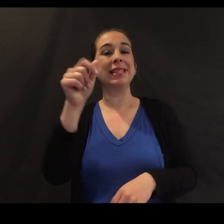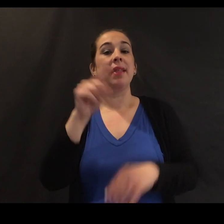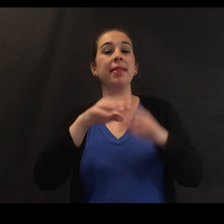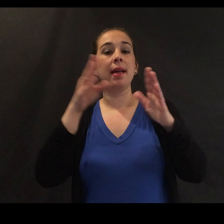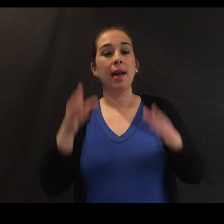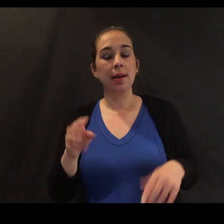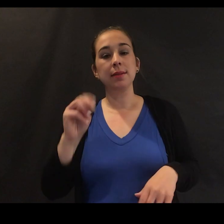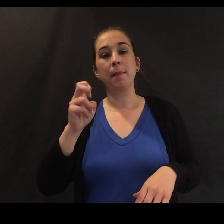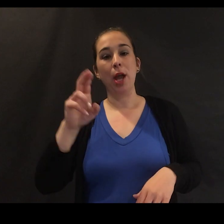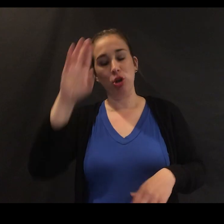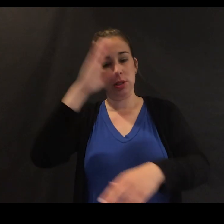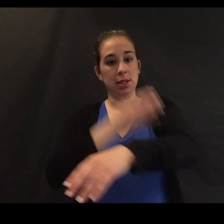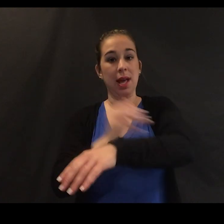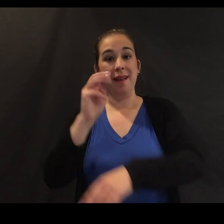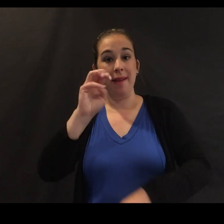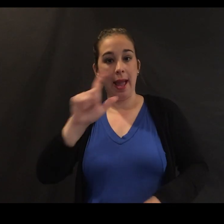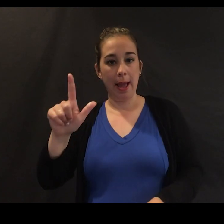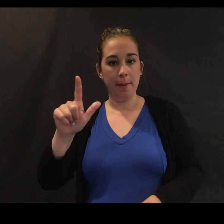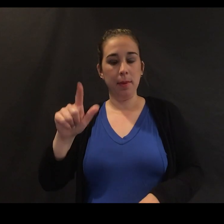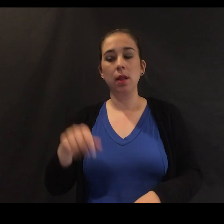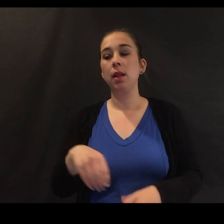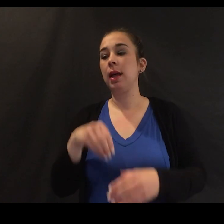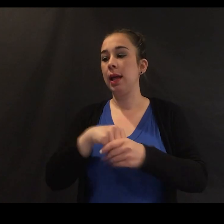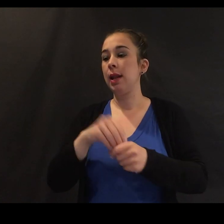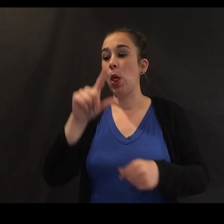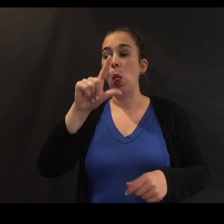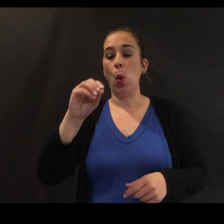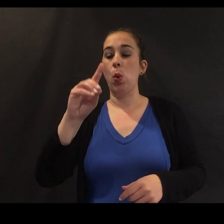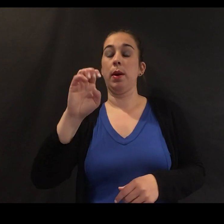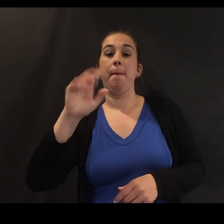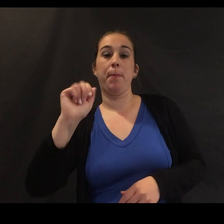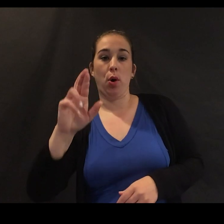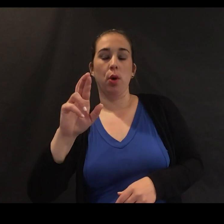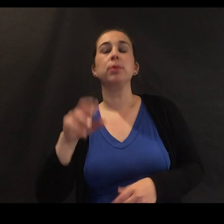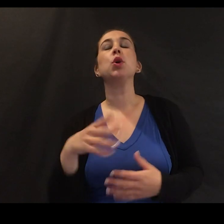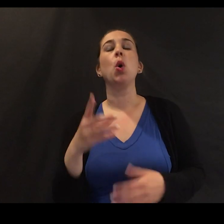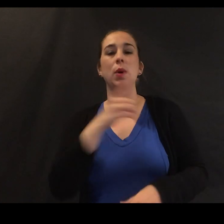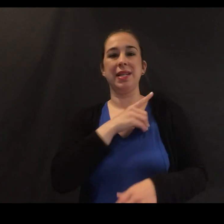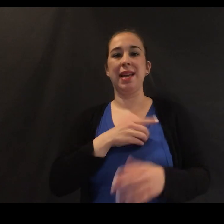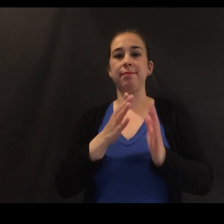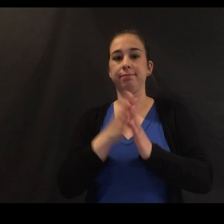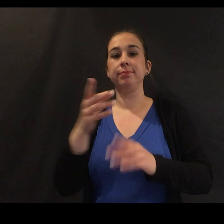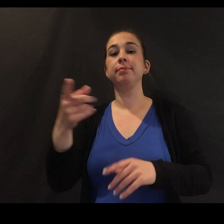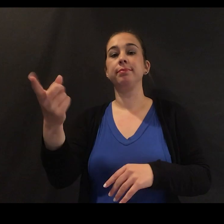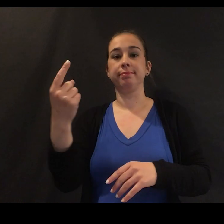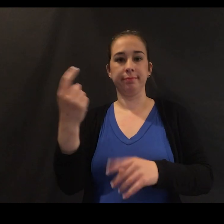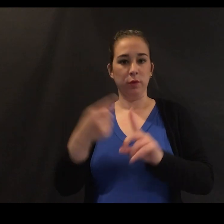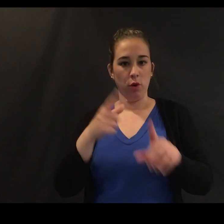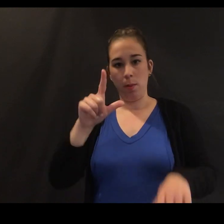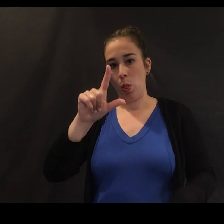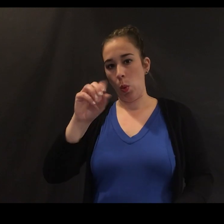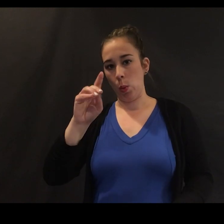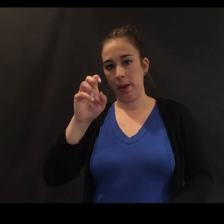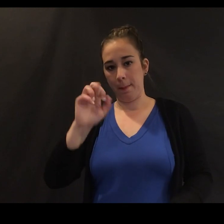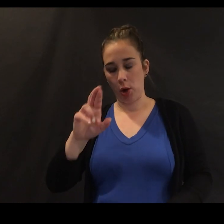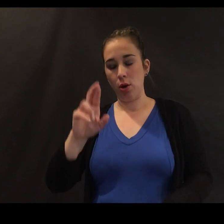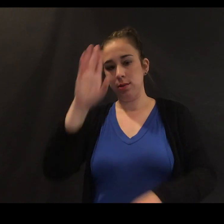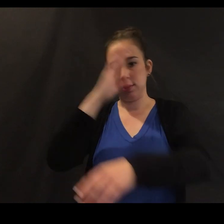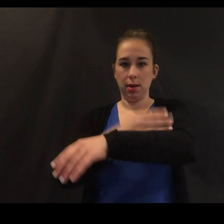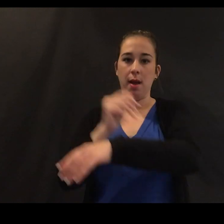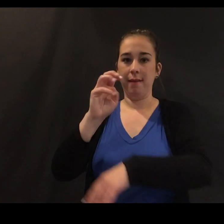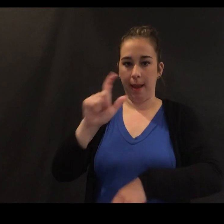son of Ammiel, in Lodebar." So King David had him brought from Lodebar, from the house of Machir, son of Ammiel.